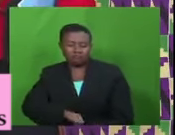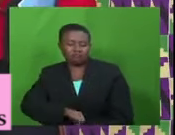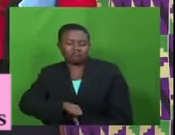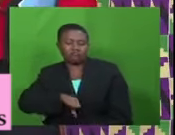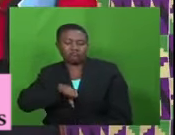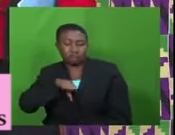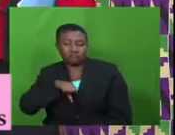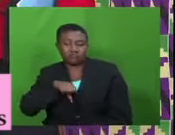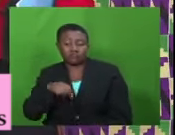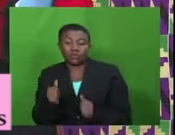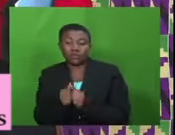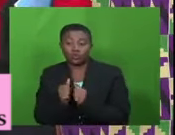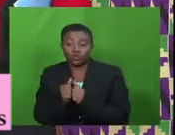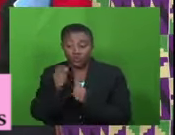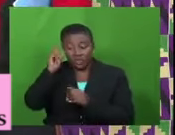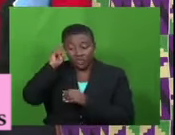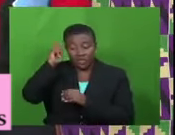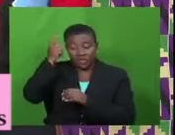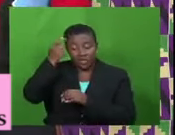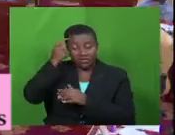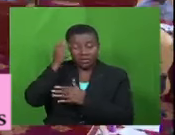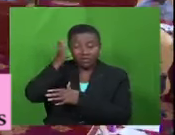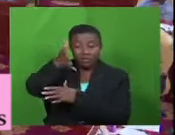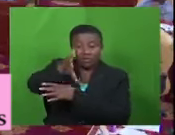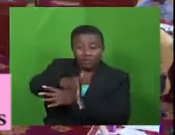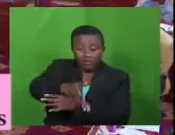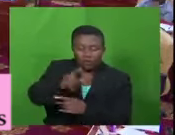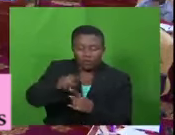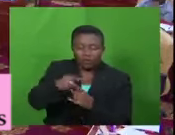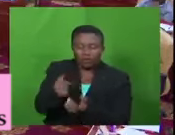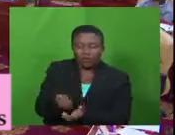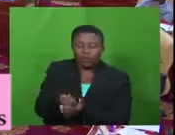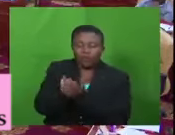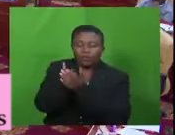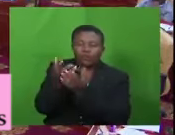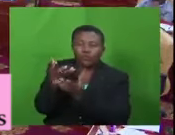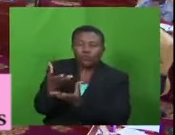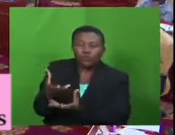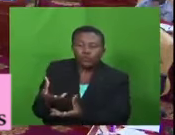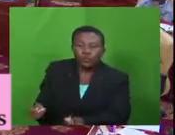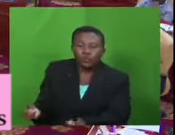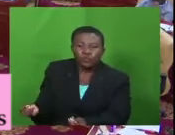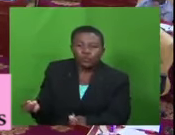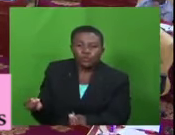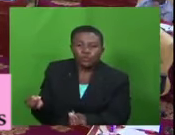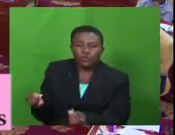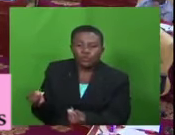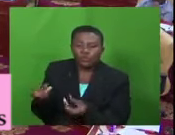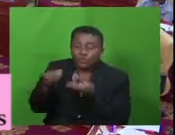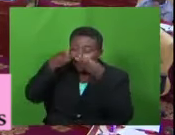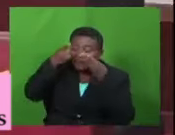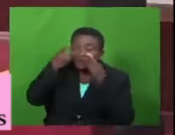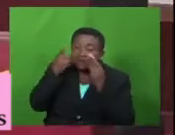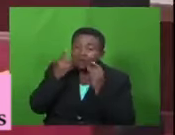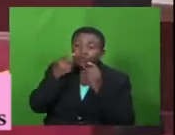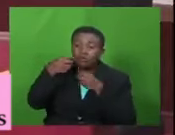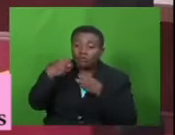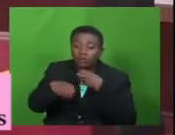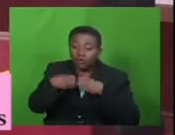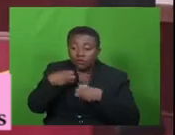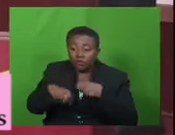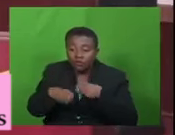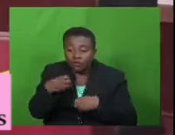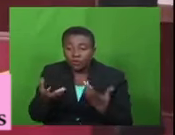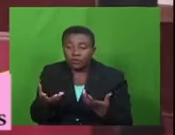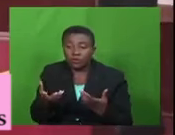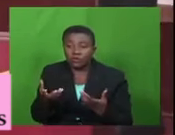dramatic intervention government has made to tackle the long-lasting and utterly disgraceful problem of dilapidated